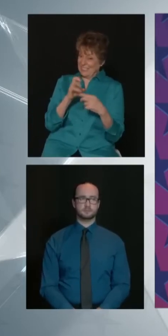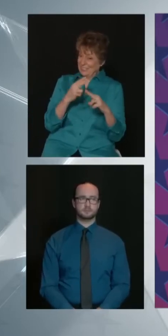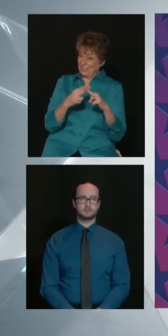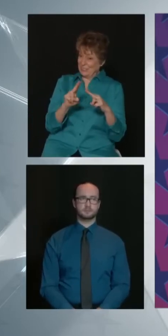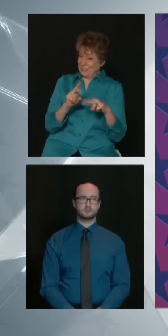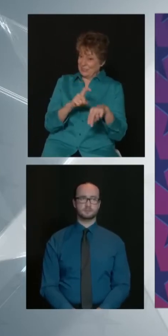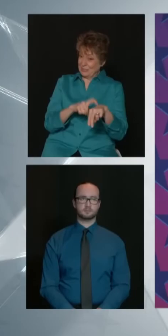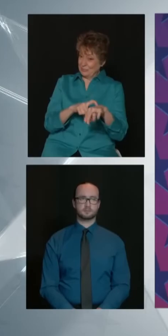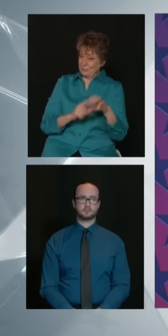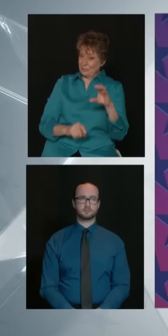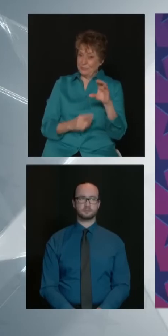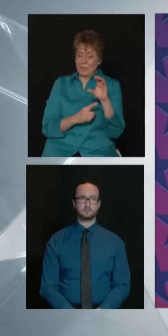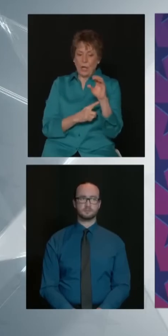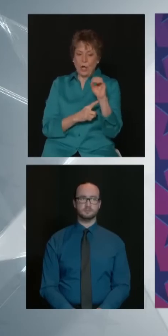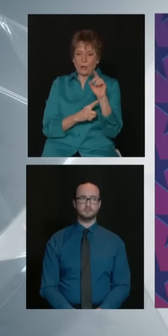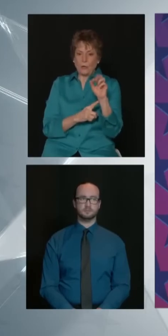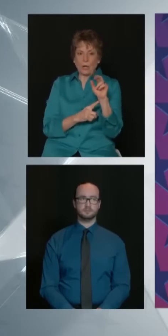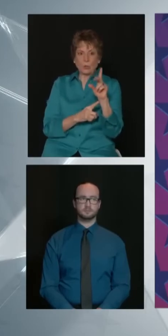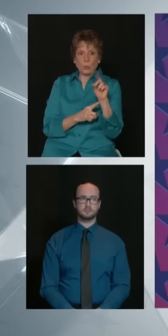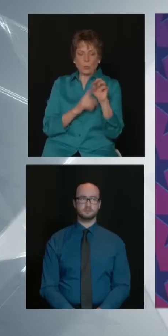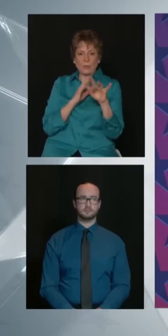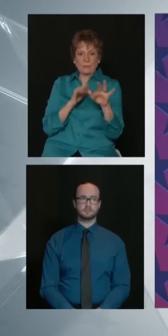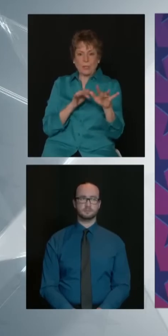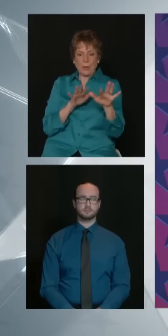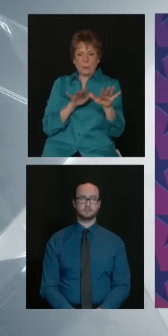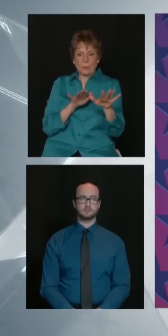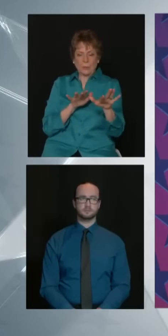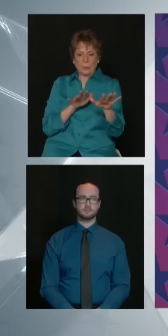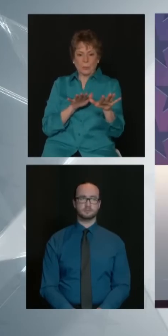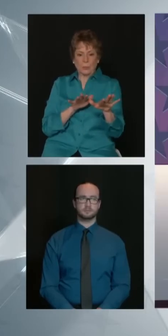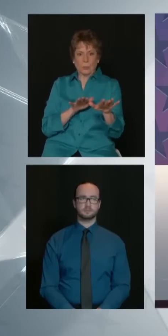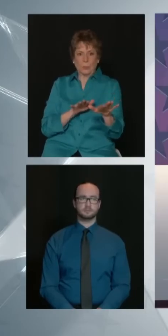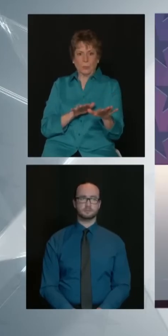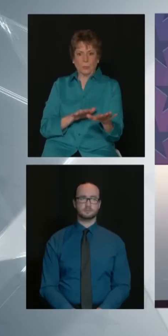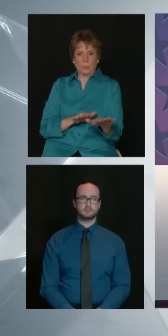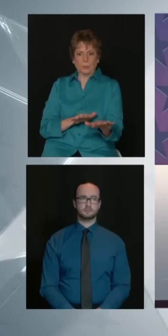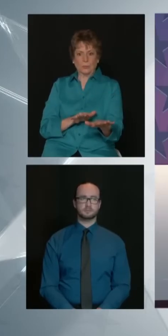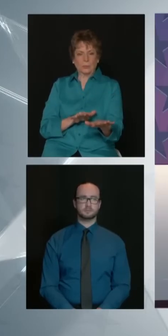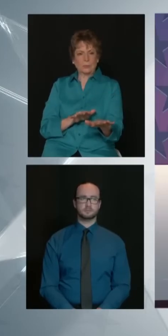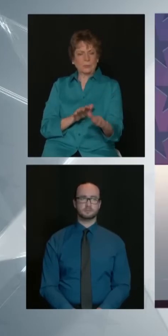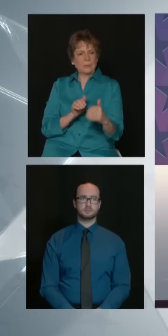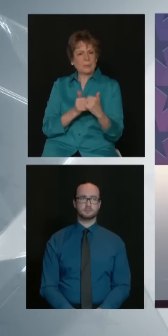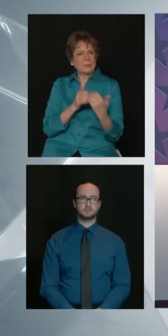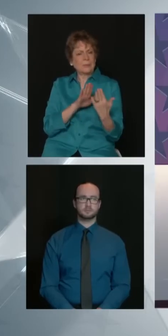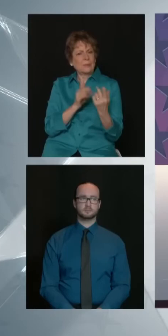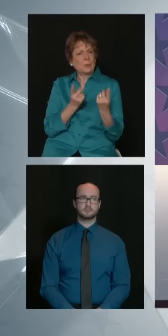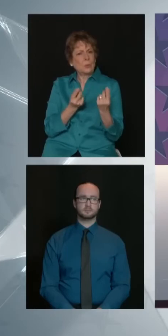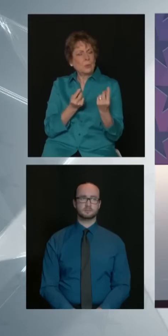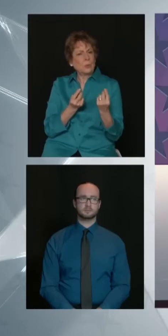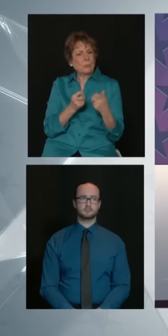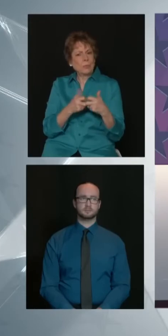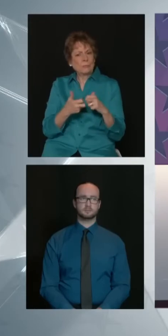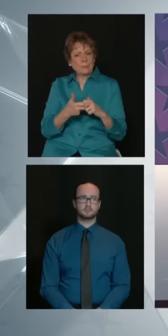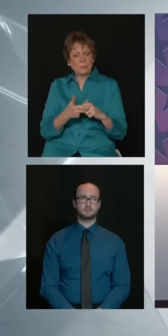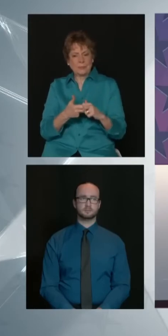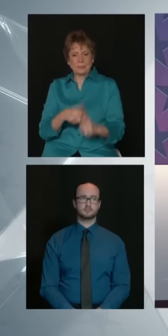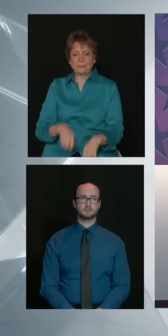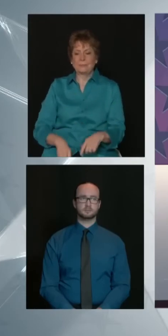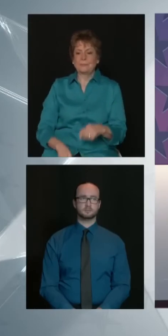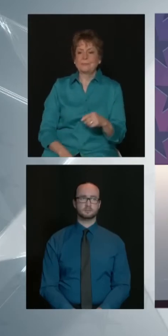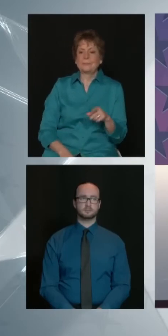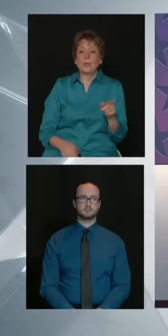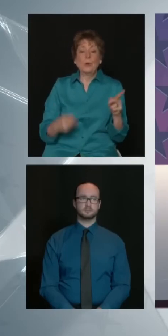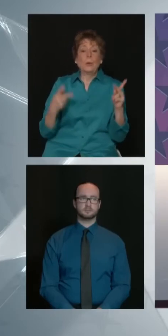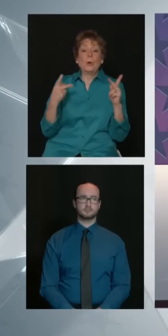water. How do we address this issue? And it is an issue. Yeah, it's a major issue. I mean, this is the worst drought that this part of the planet has seen